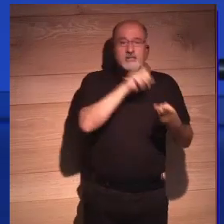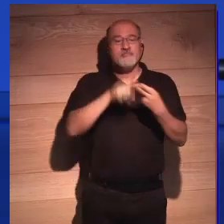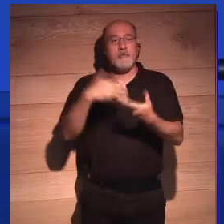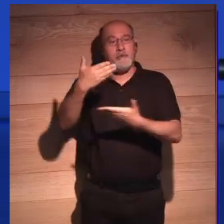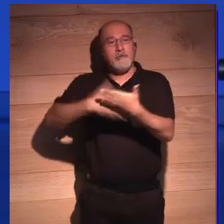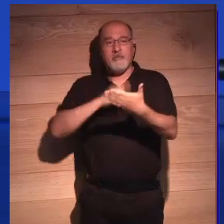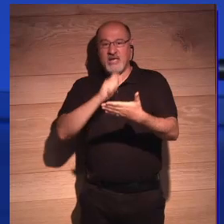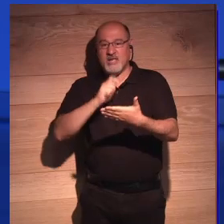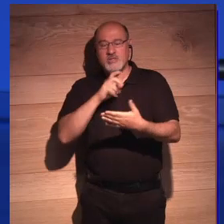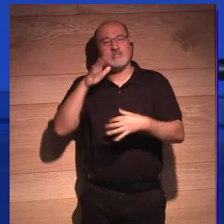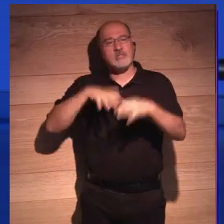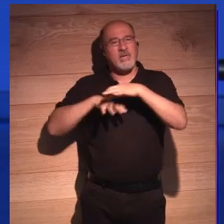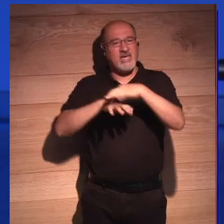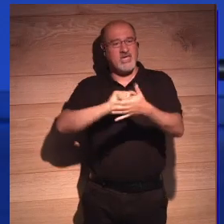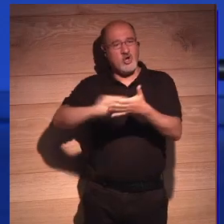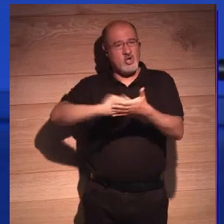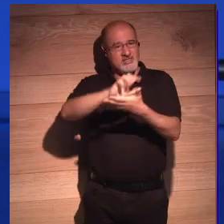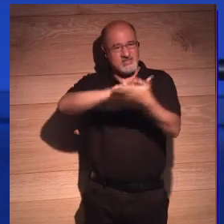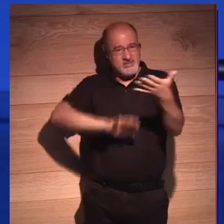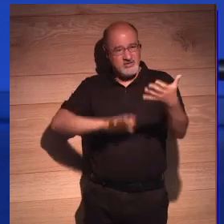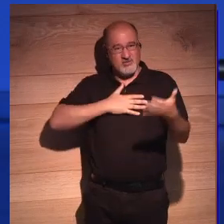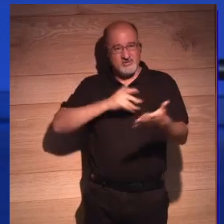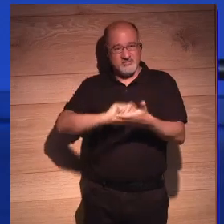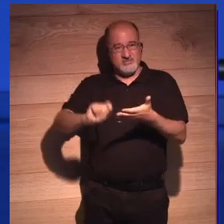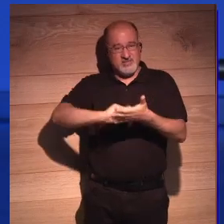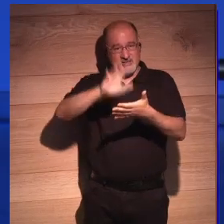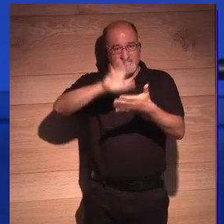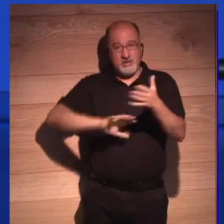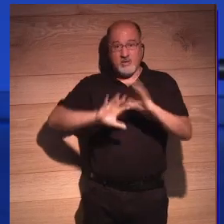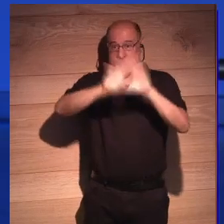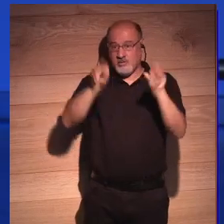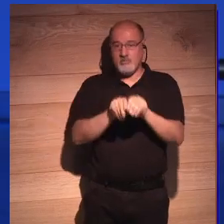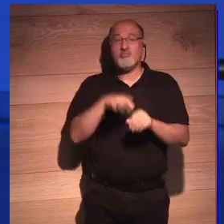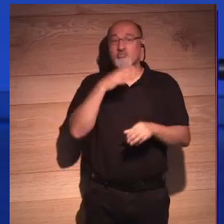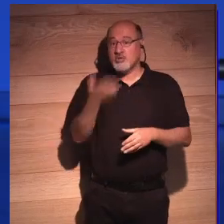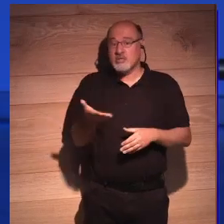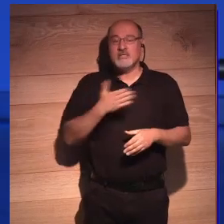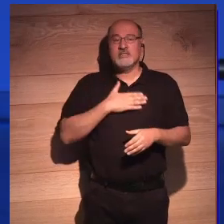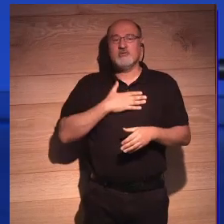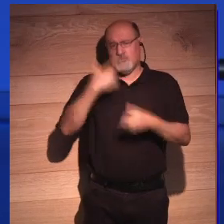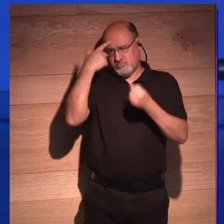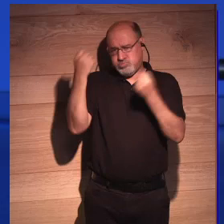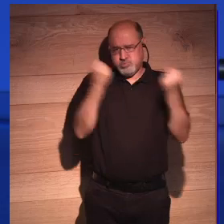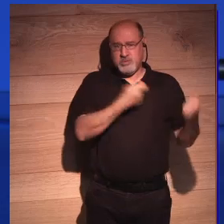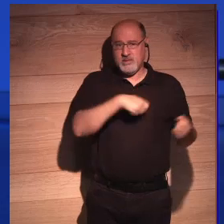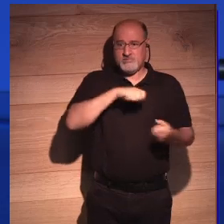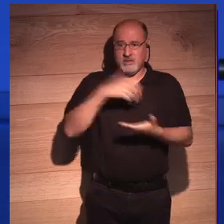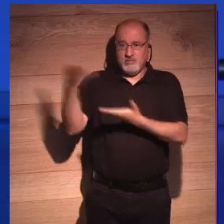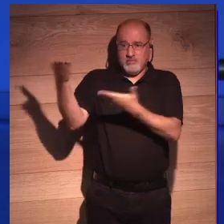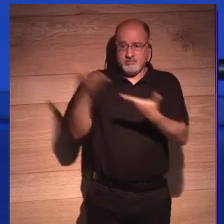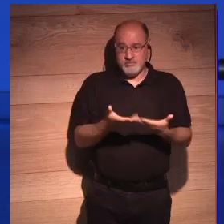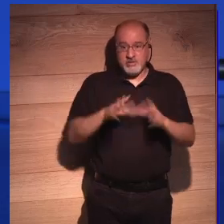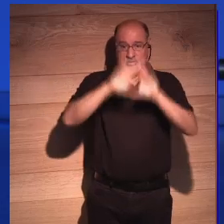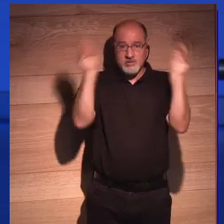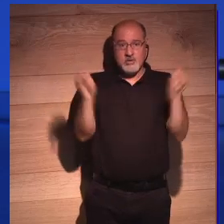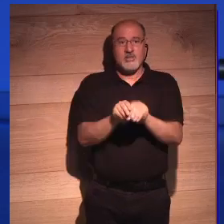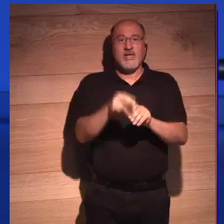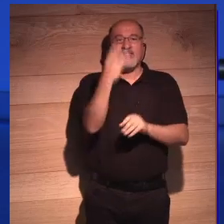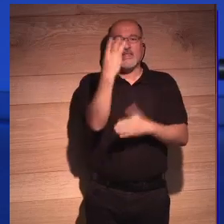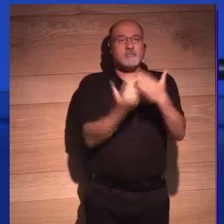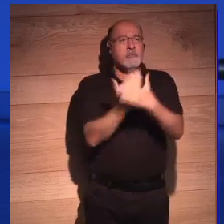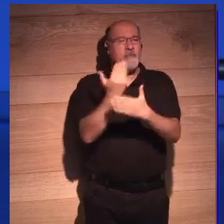journalists, and script writers, and also the roundtables with Spanish experts and keynotes.